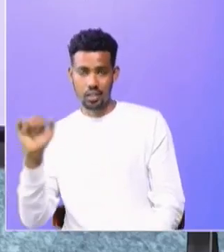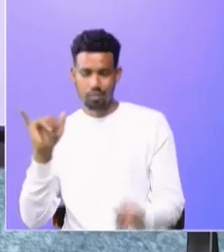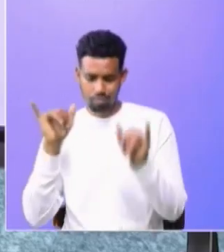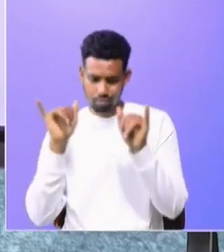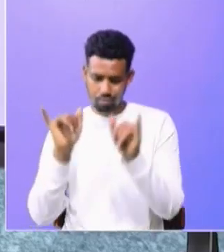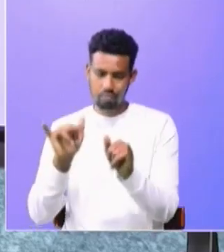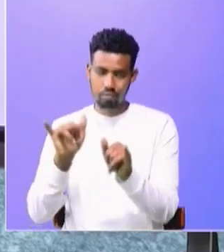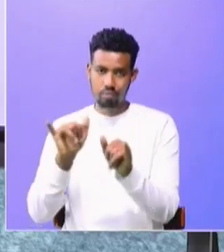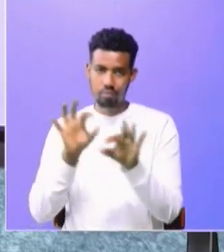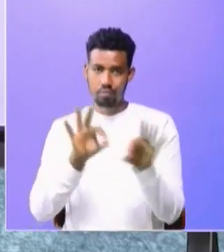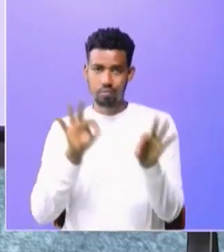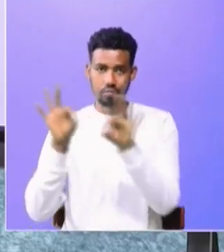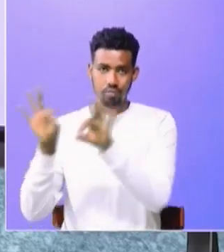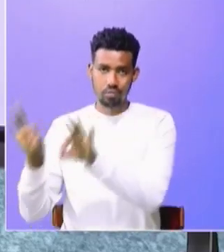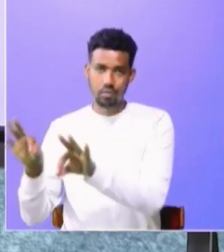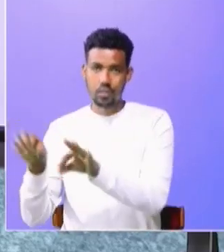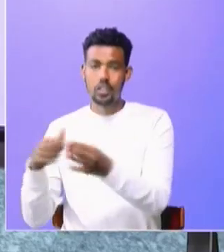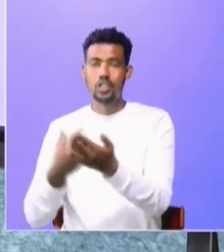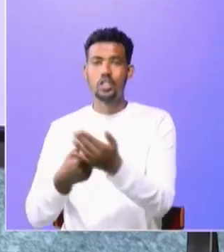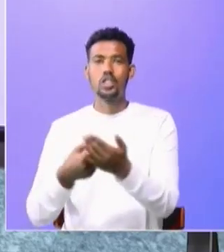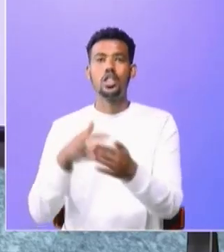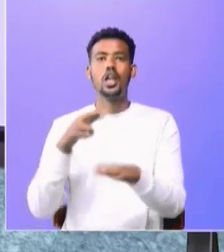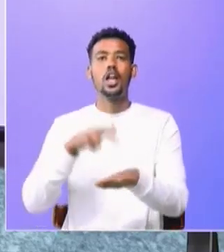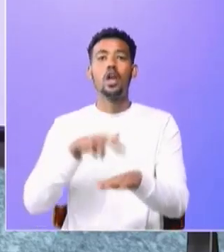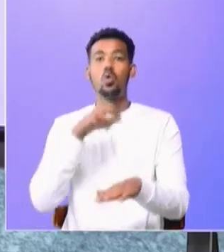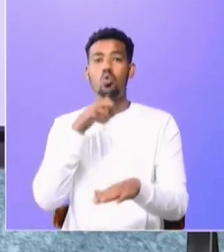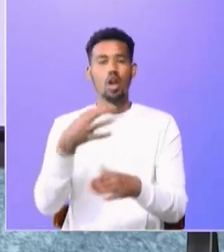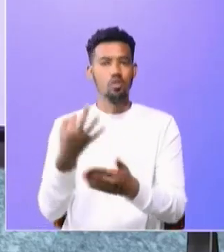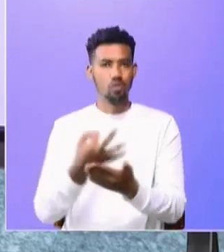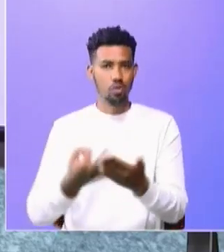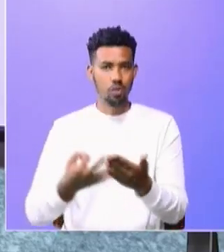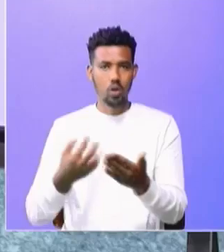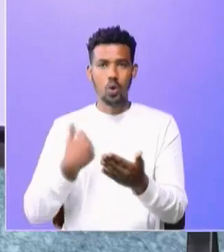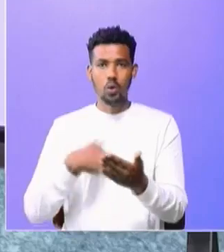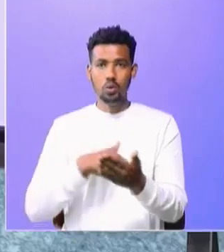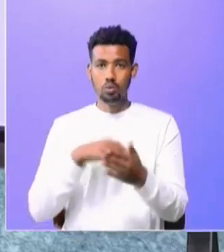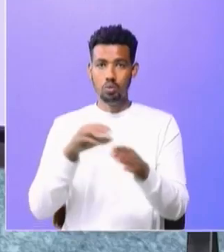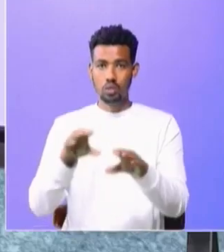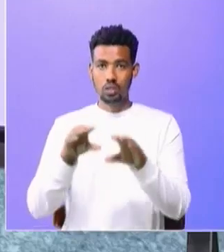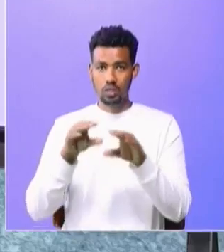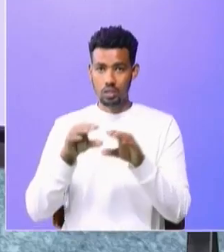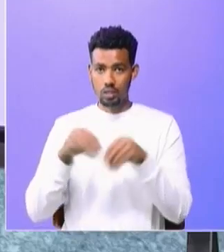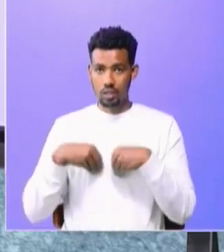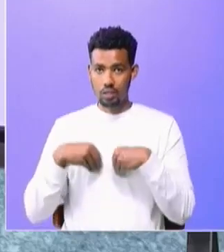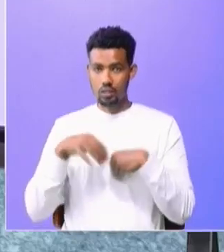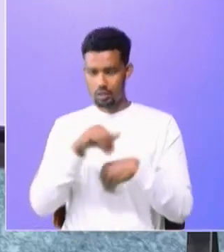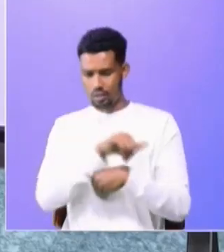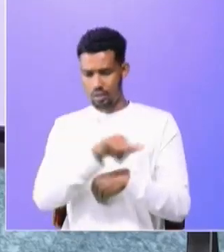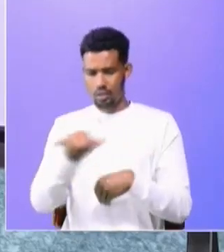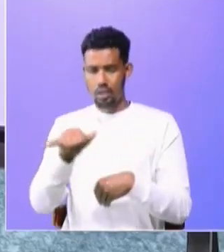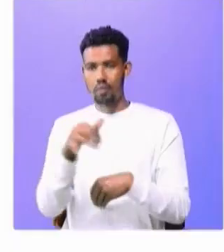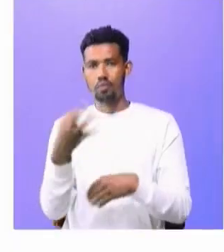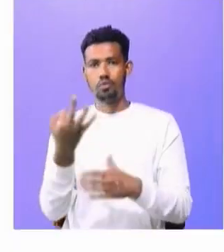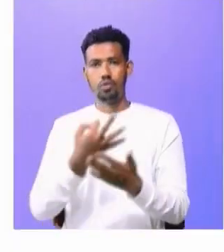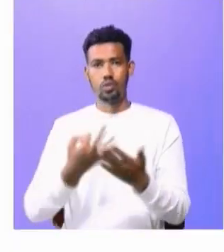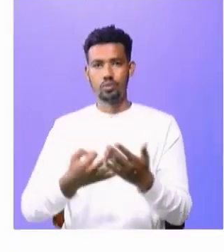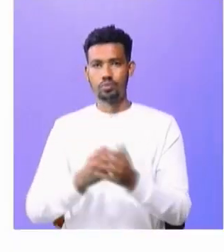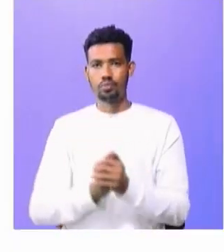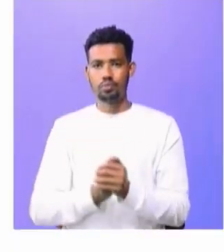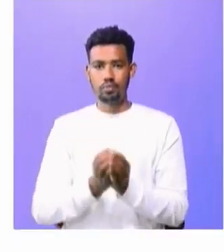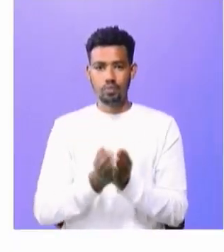is a form of irregular noun. We are only taking the word as the same form.